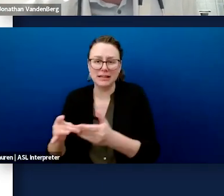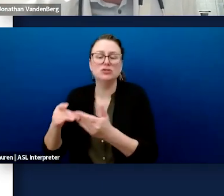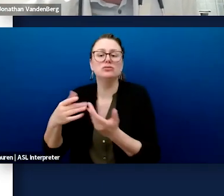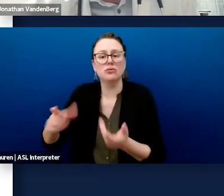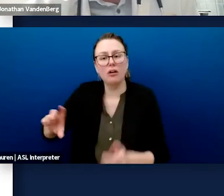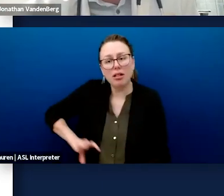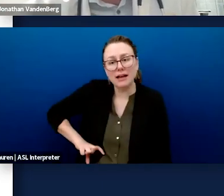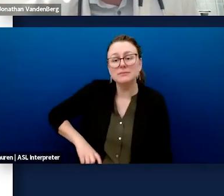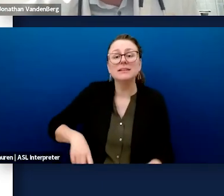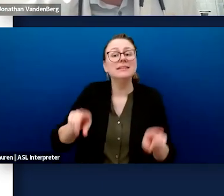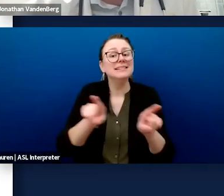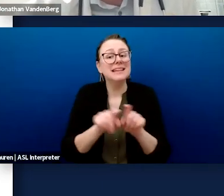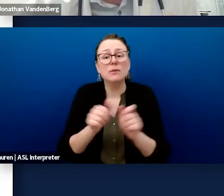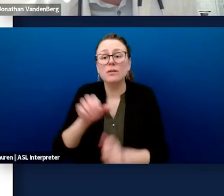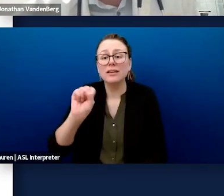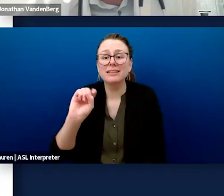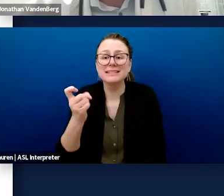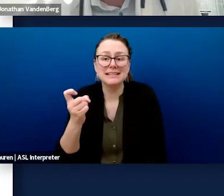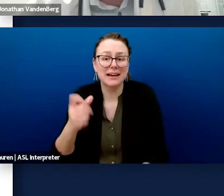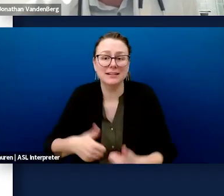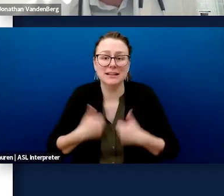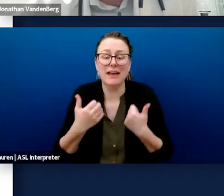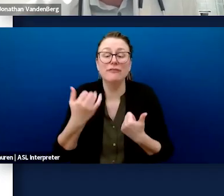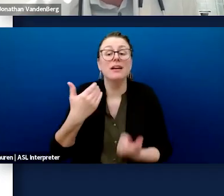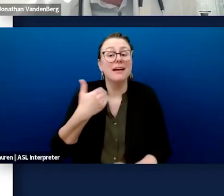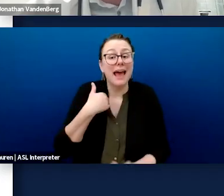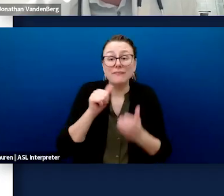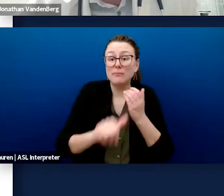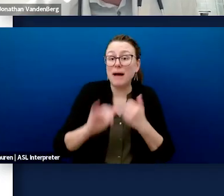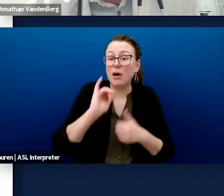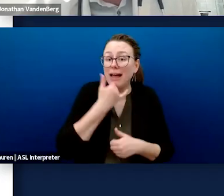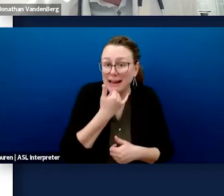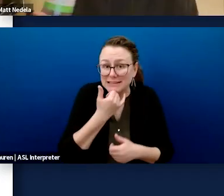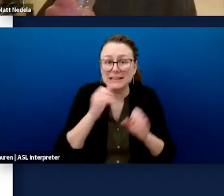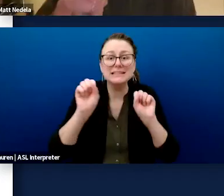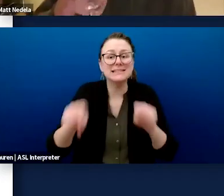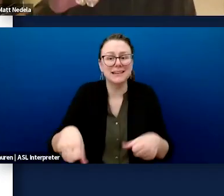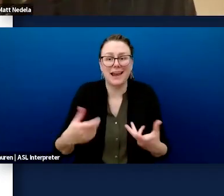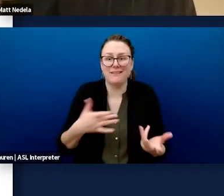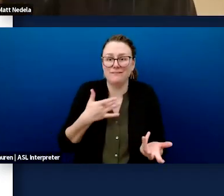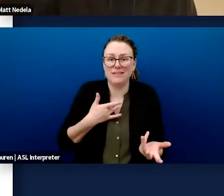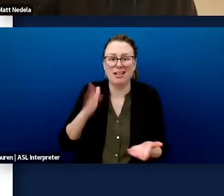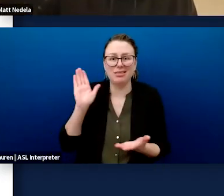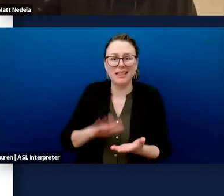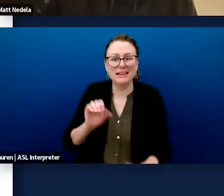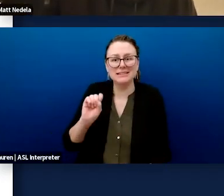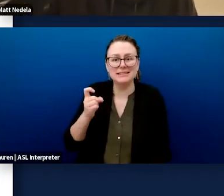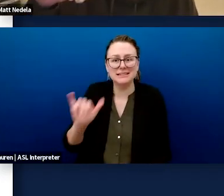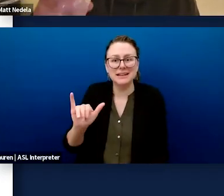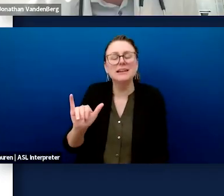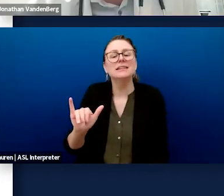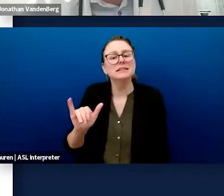Sexuality, having bowel accidents can turn people off. And so having a more